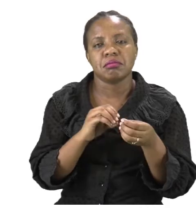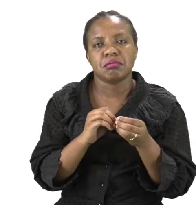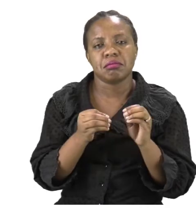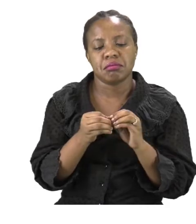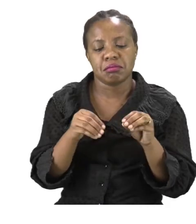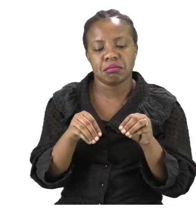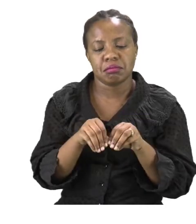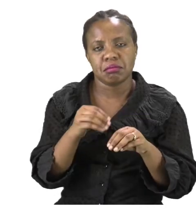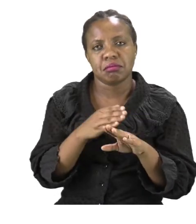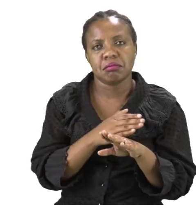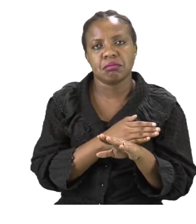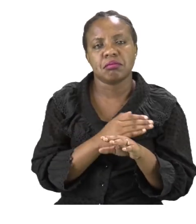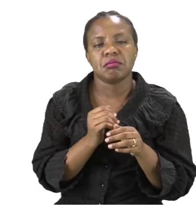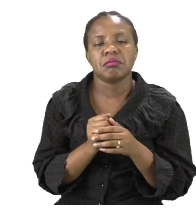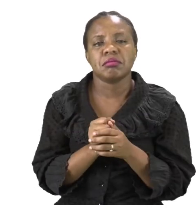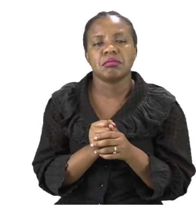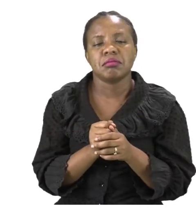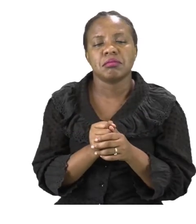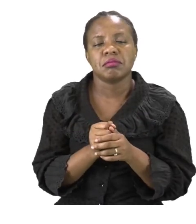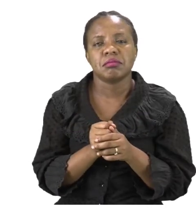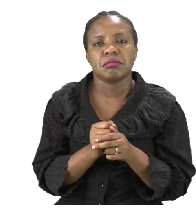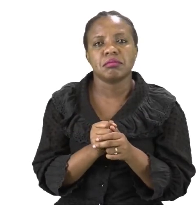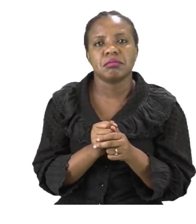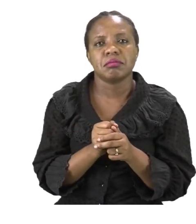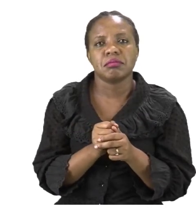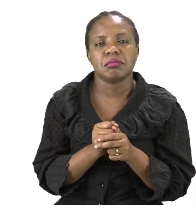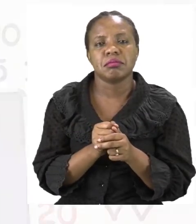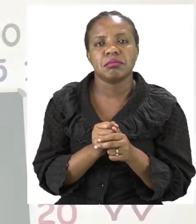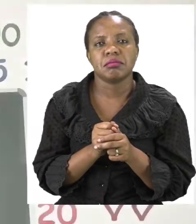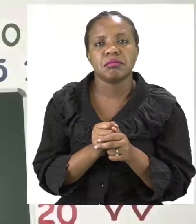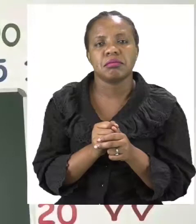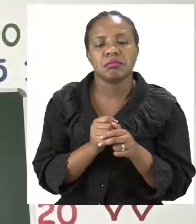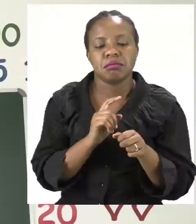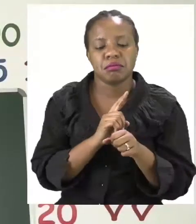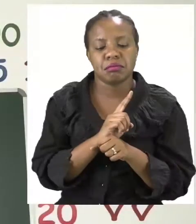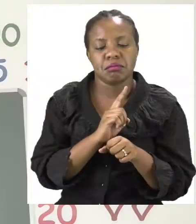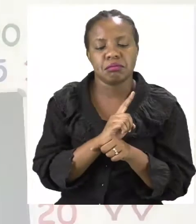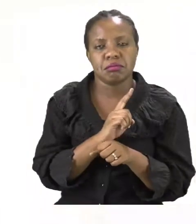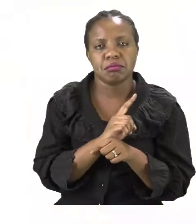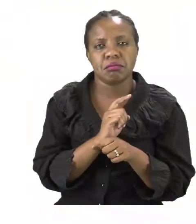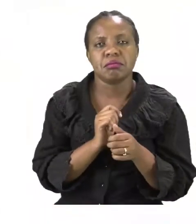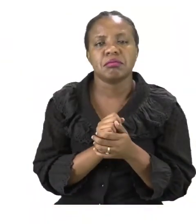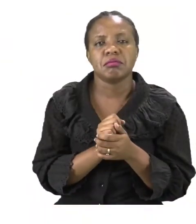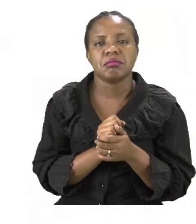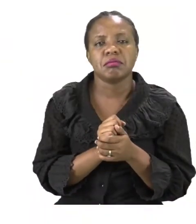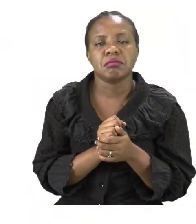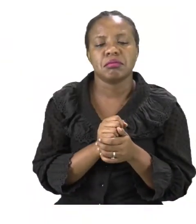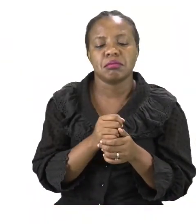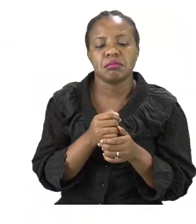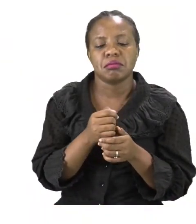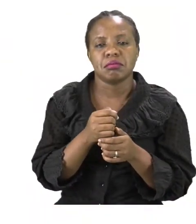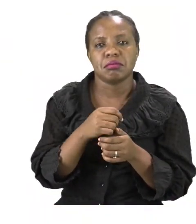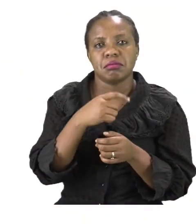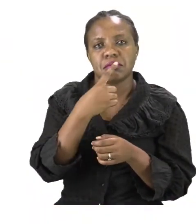the other. Let us take a look at the first one where it says